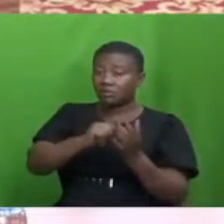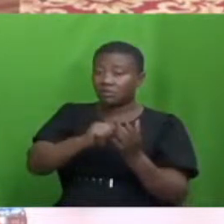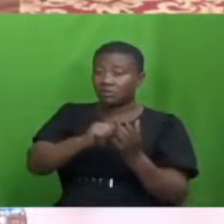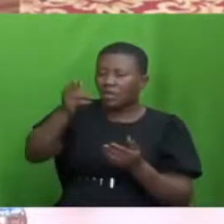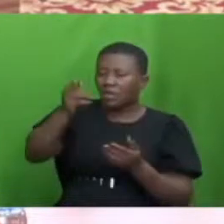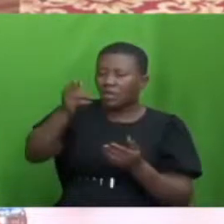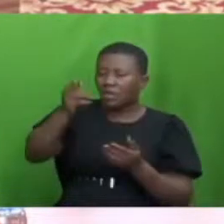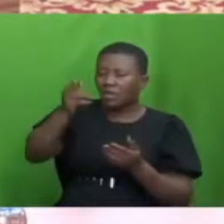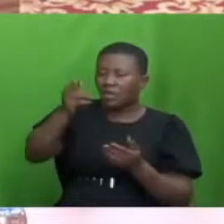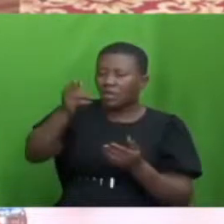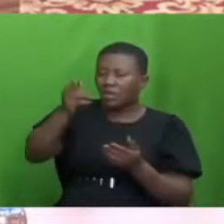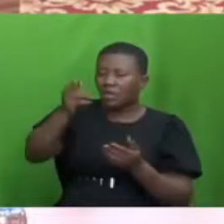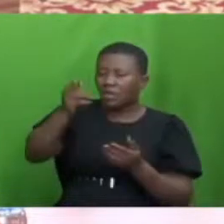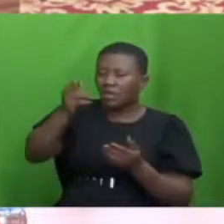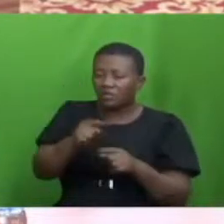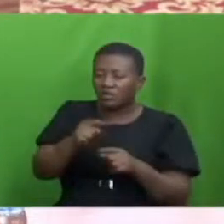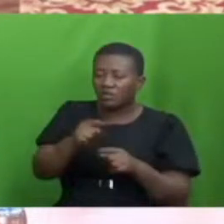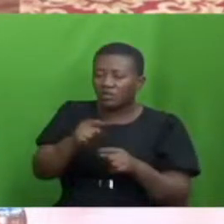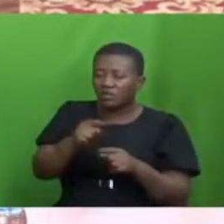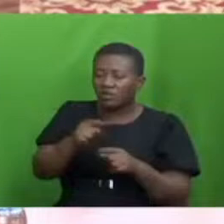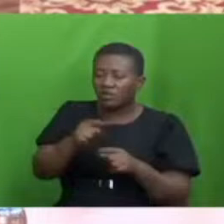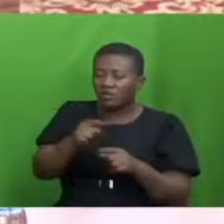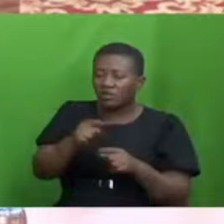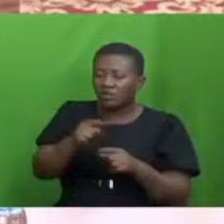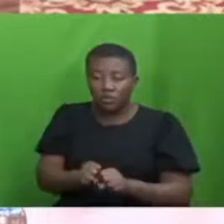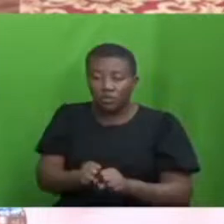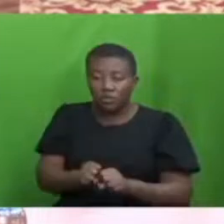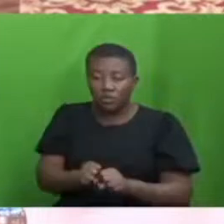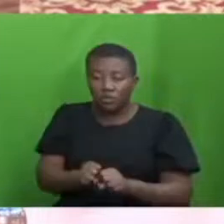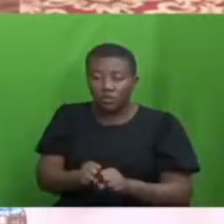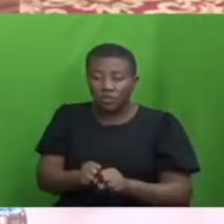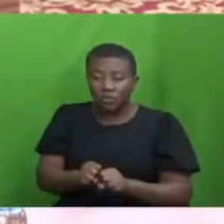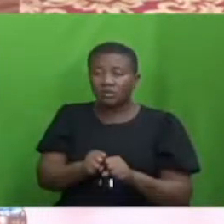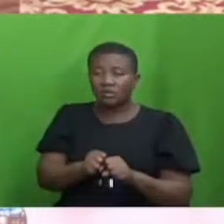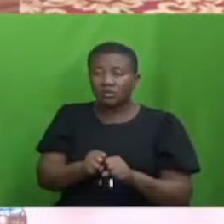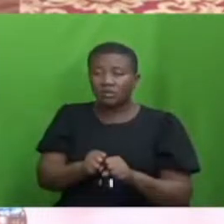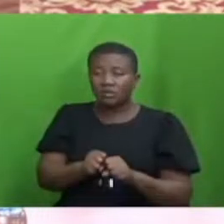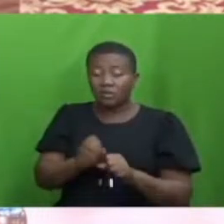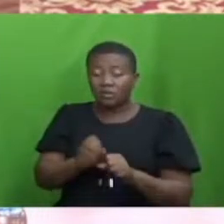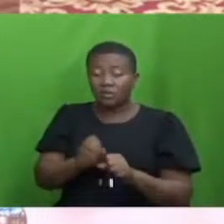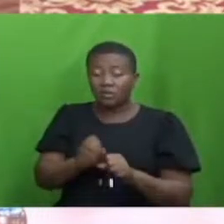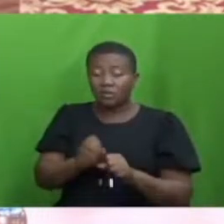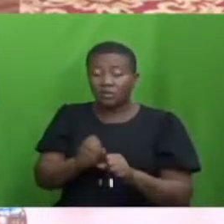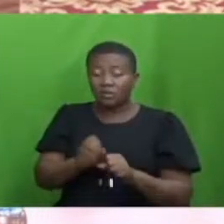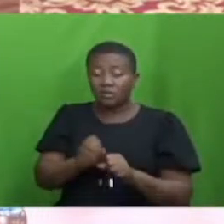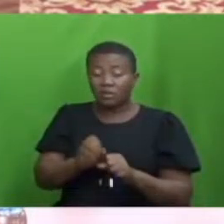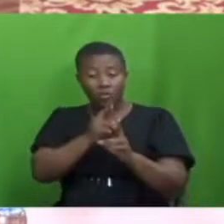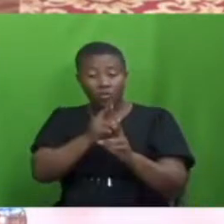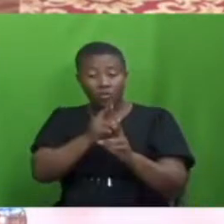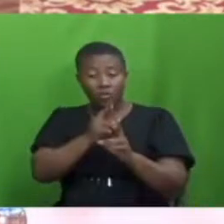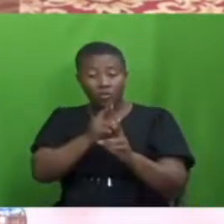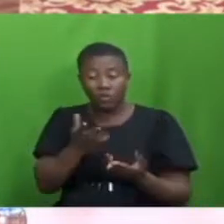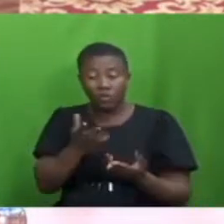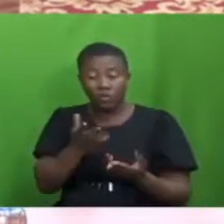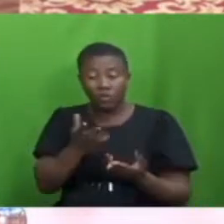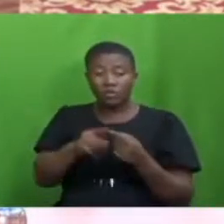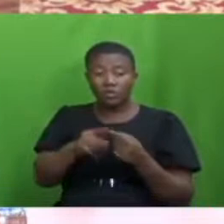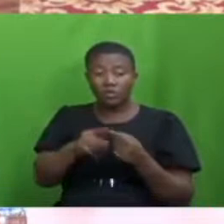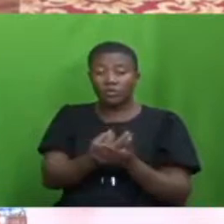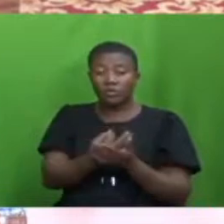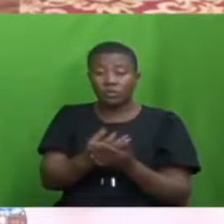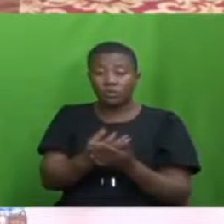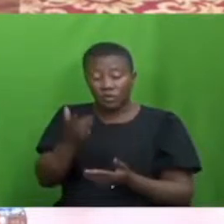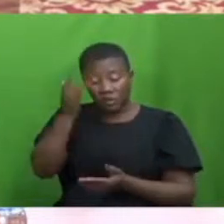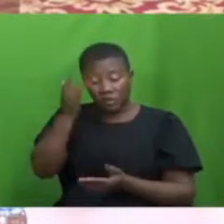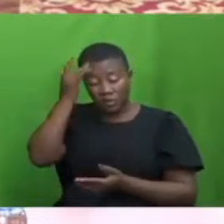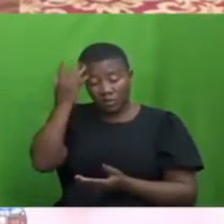measures within the framework of the PCPEG. Our coordinated response to the macro fiscal challenges, which His Excellency the